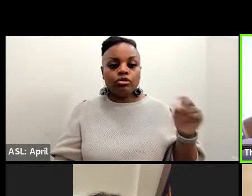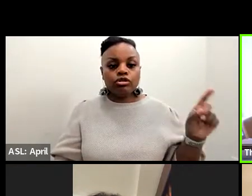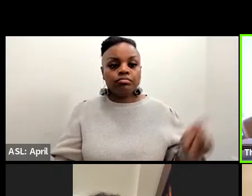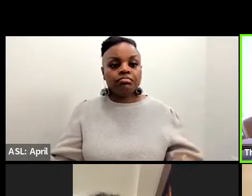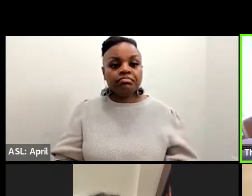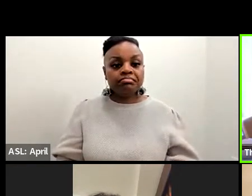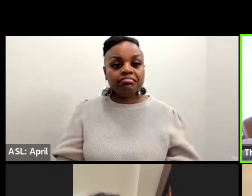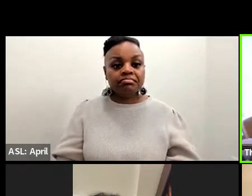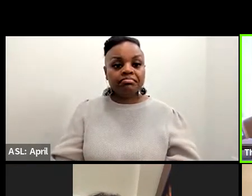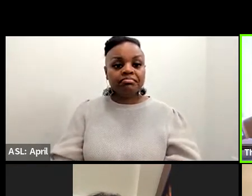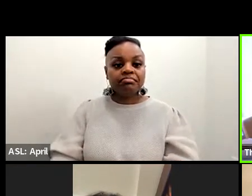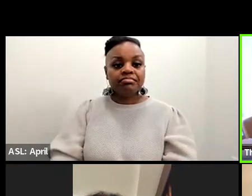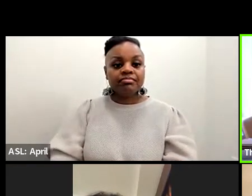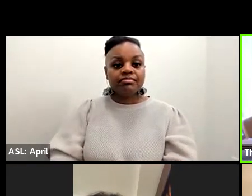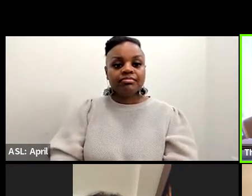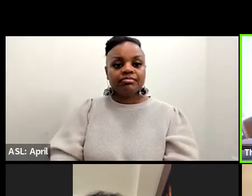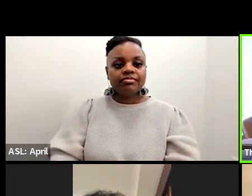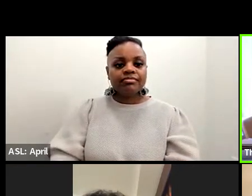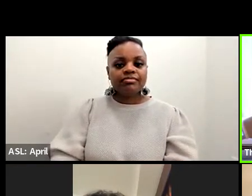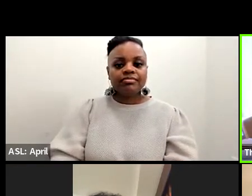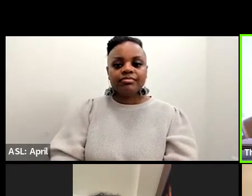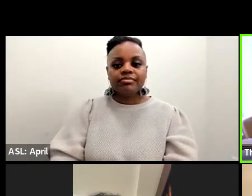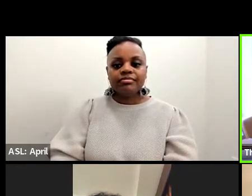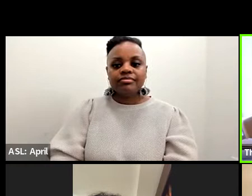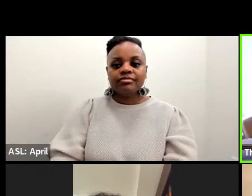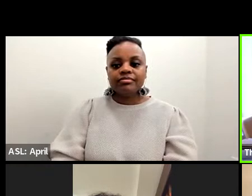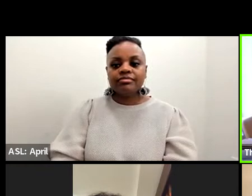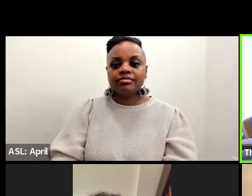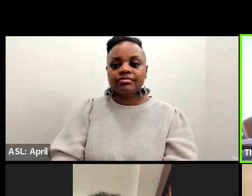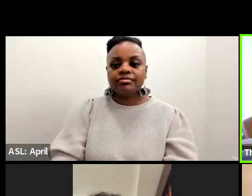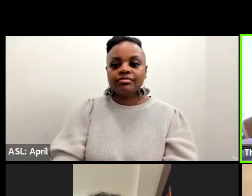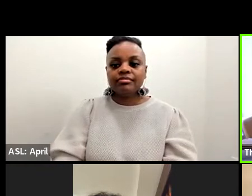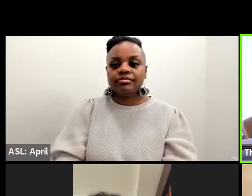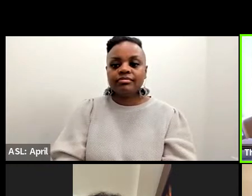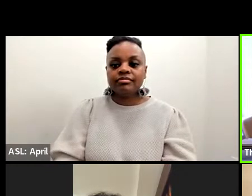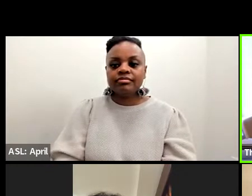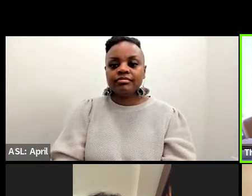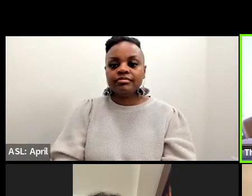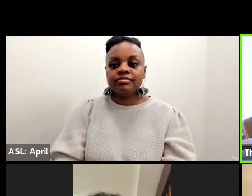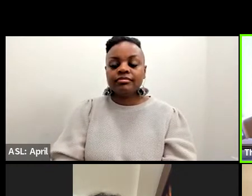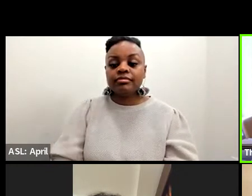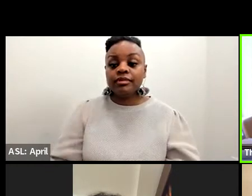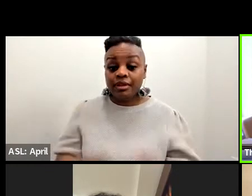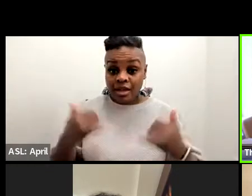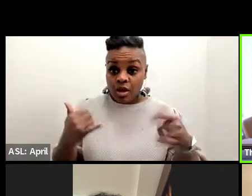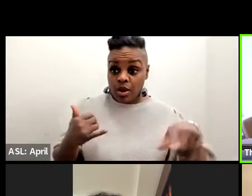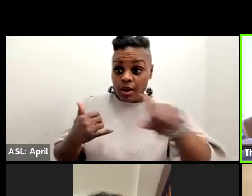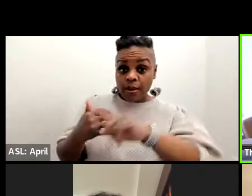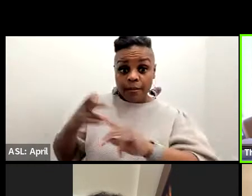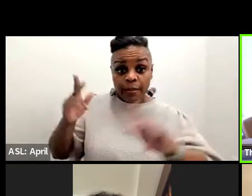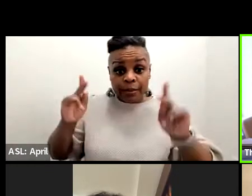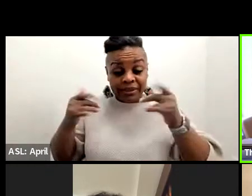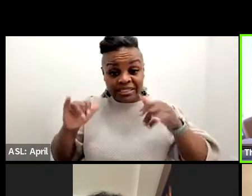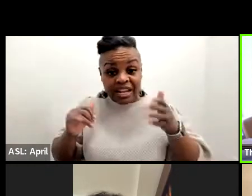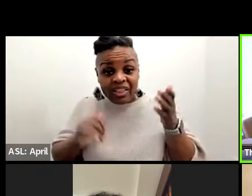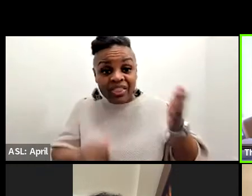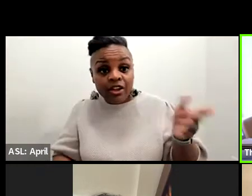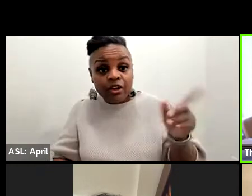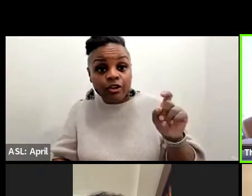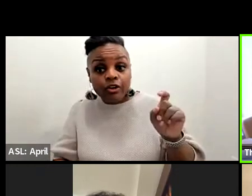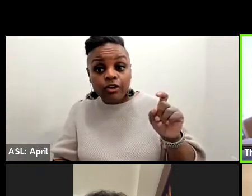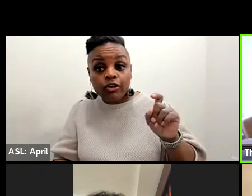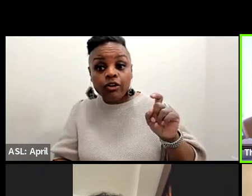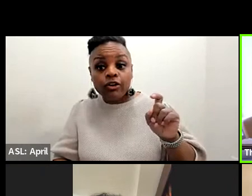in Egypt and have resigned from the Brotherhood? Are they just waiting to be, you know, reactivated to a meeting when the group